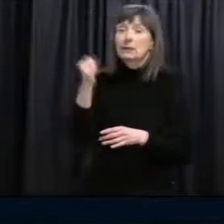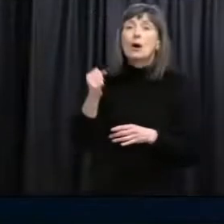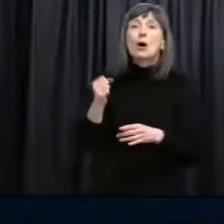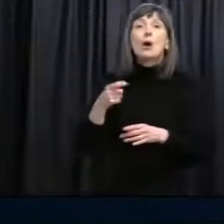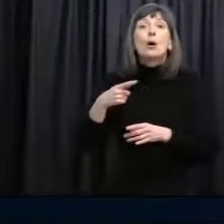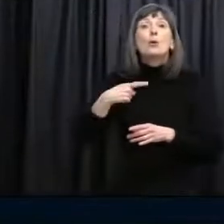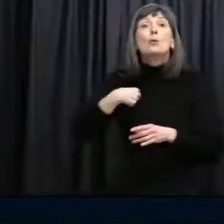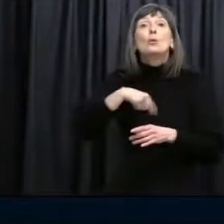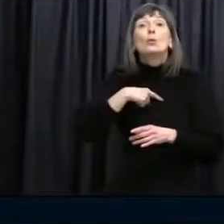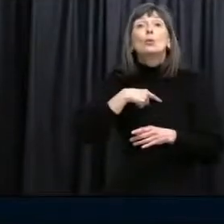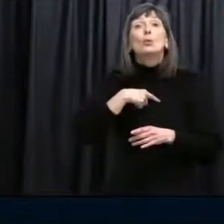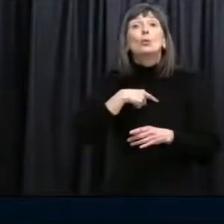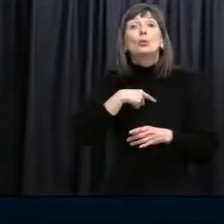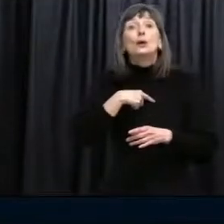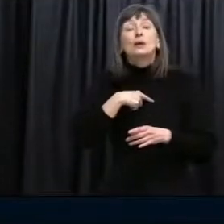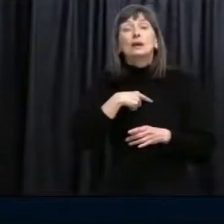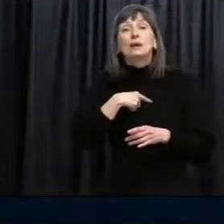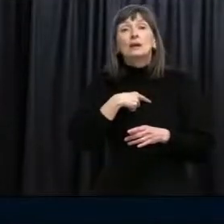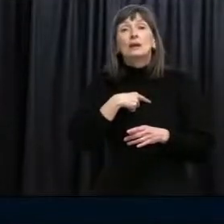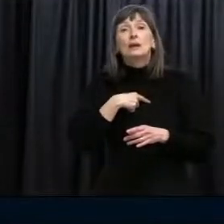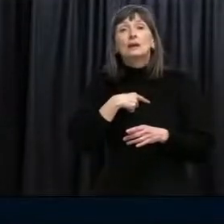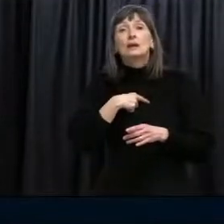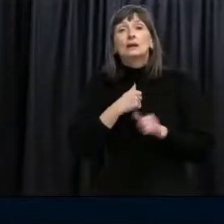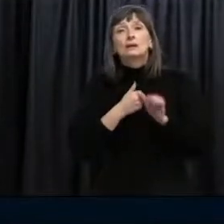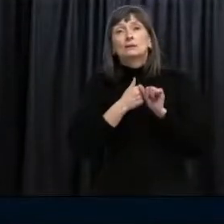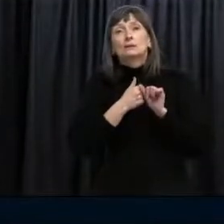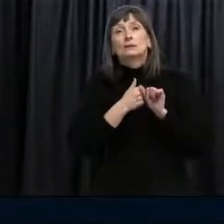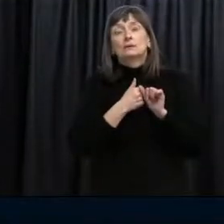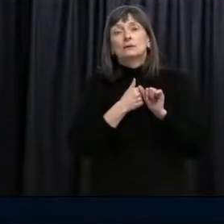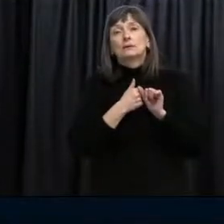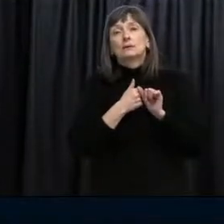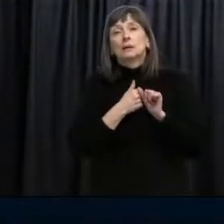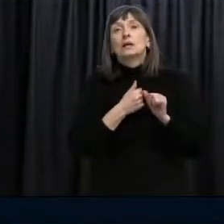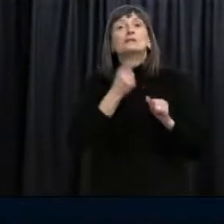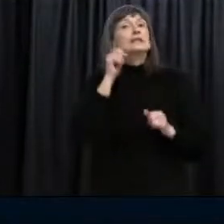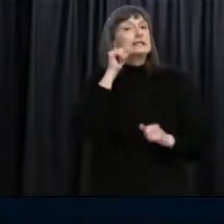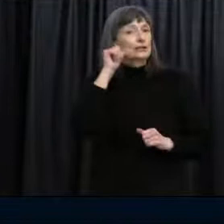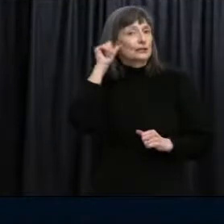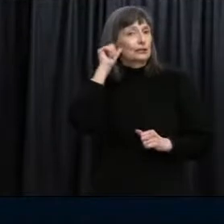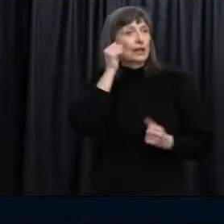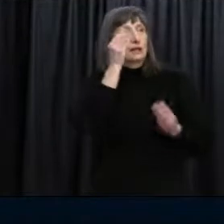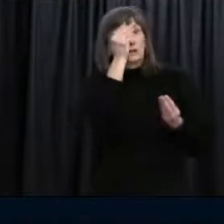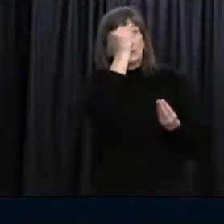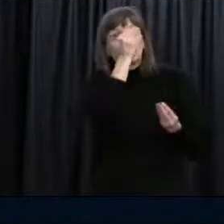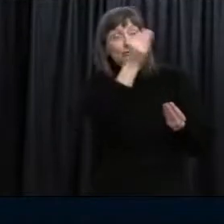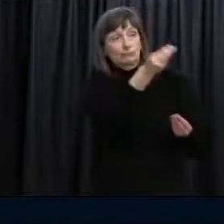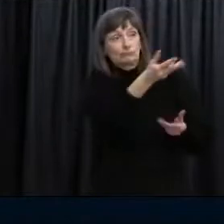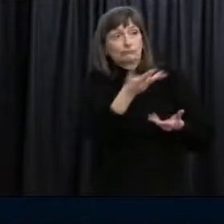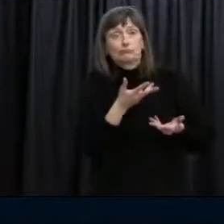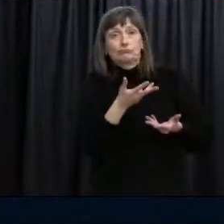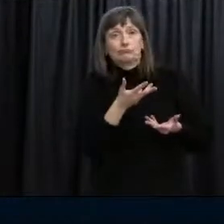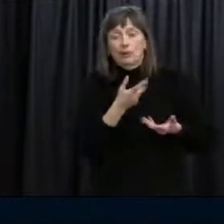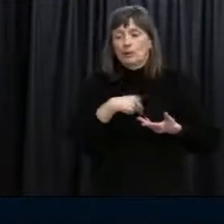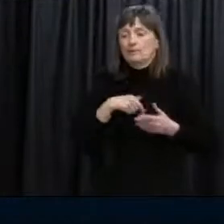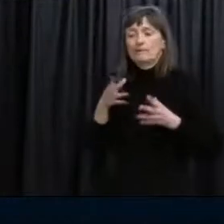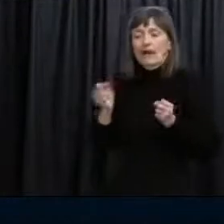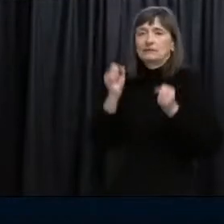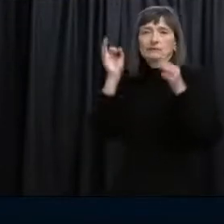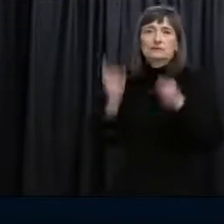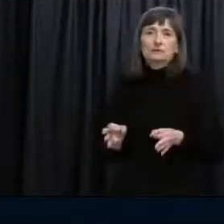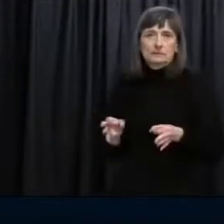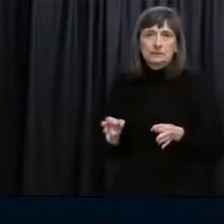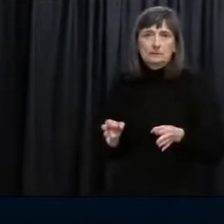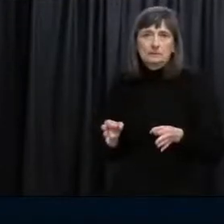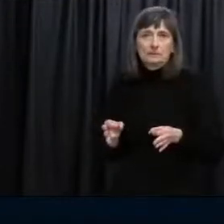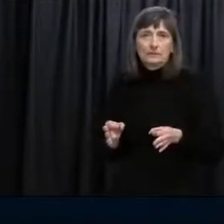acted rapidly on the basis of the information that we had yesterday and this morning, really. So